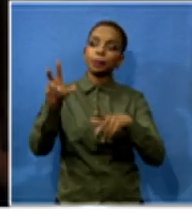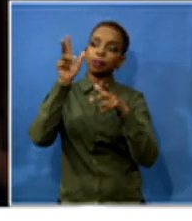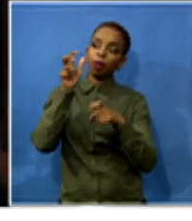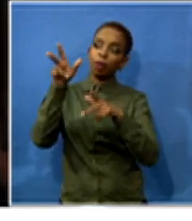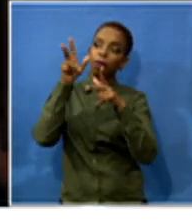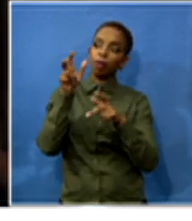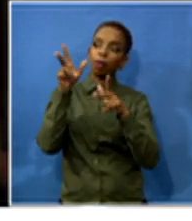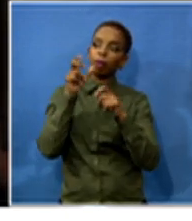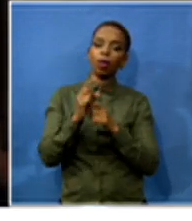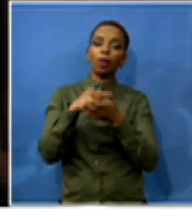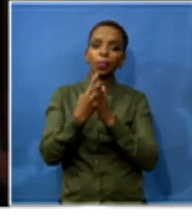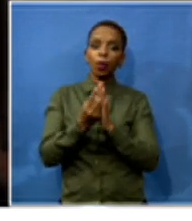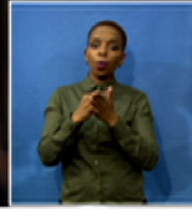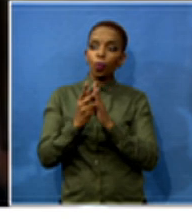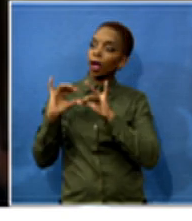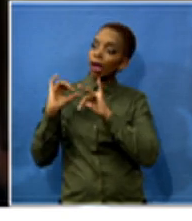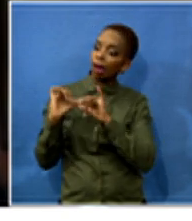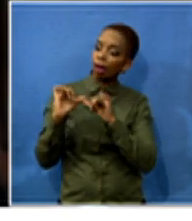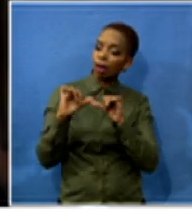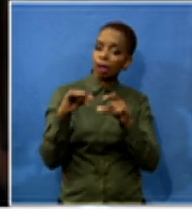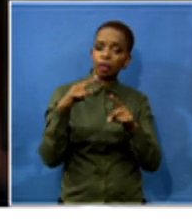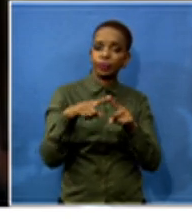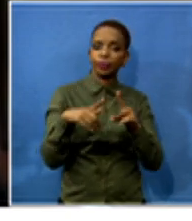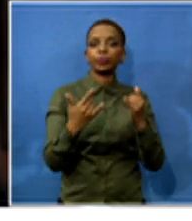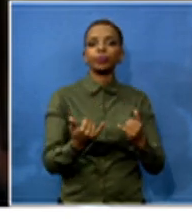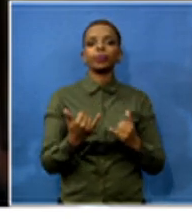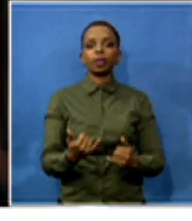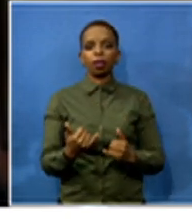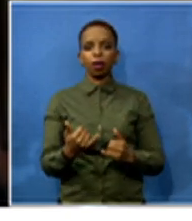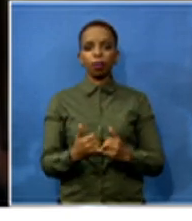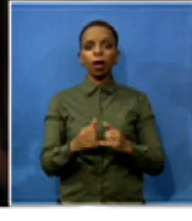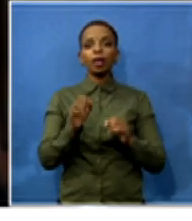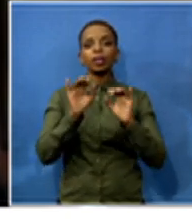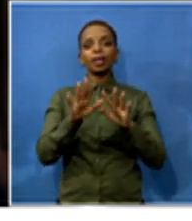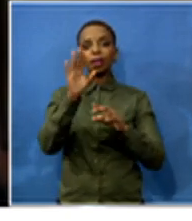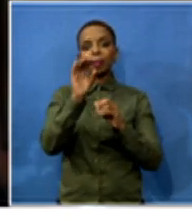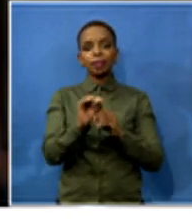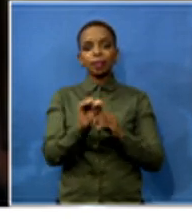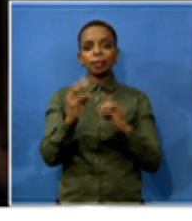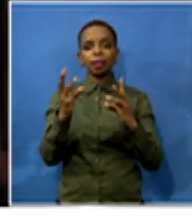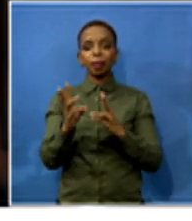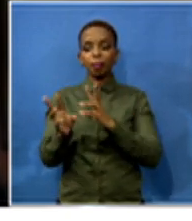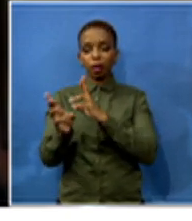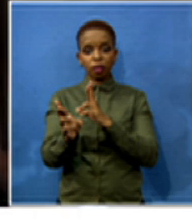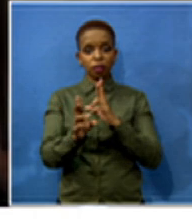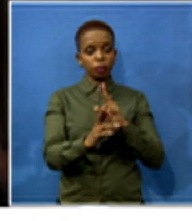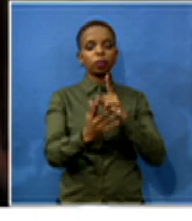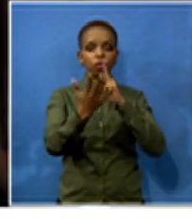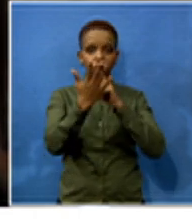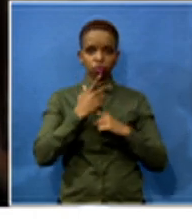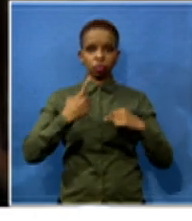we now at around just over 10% of respondents are showing objective signs